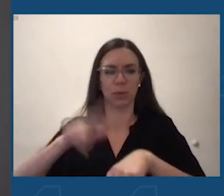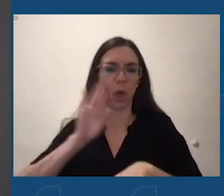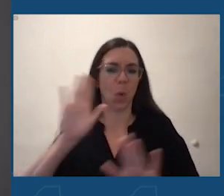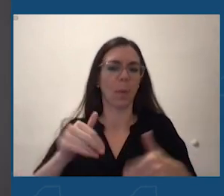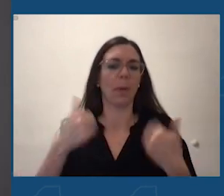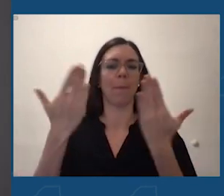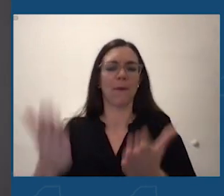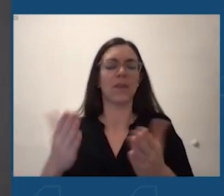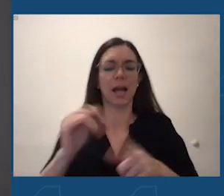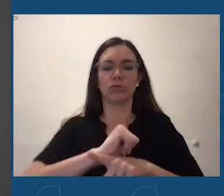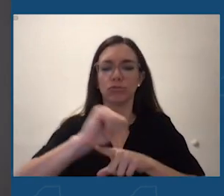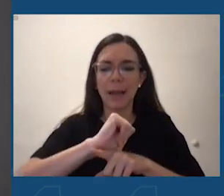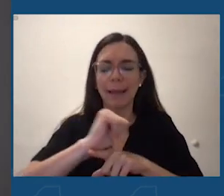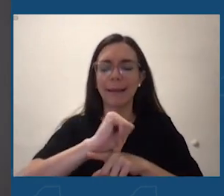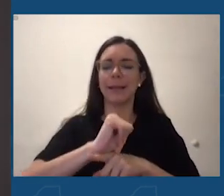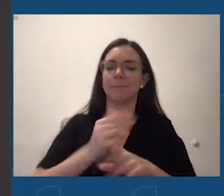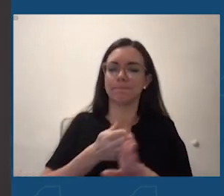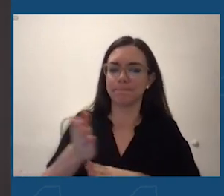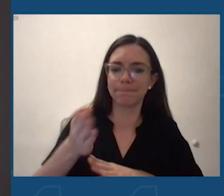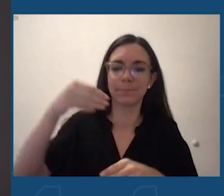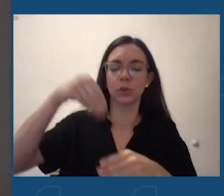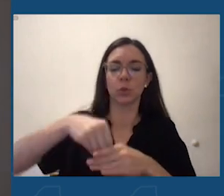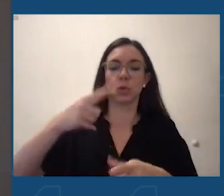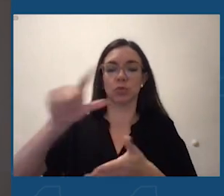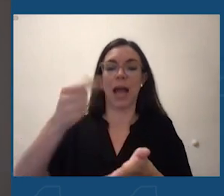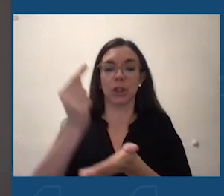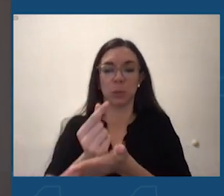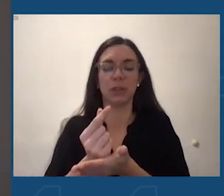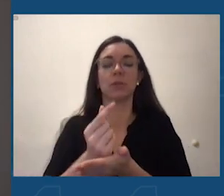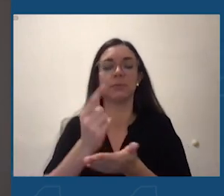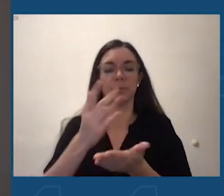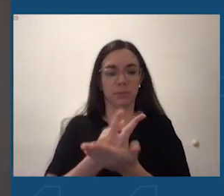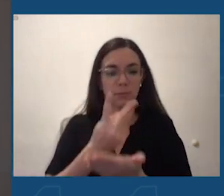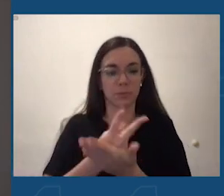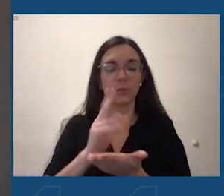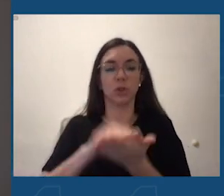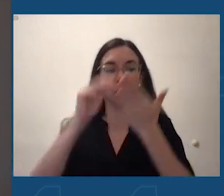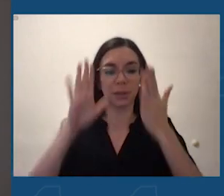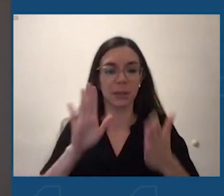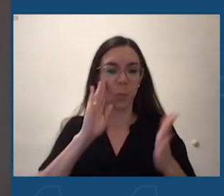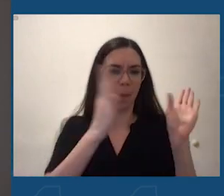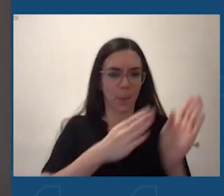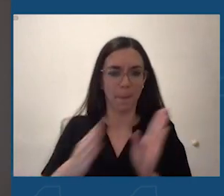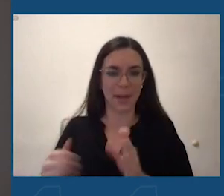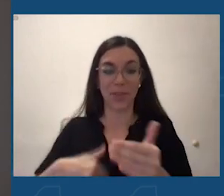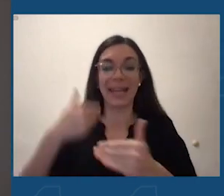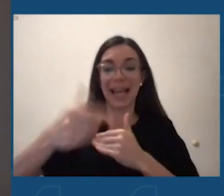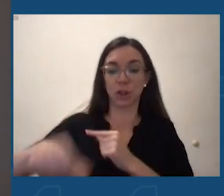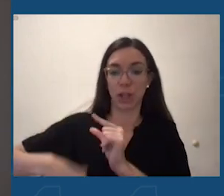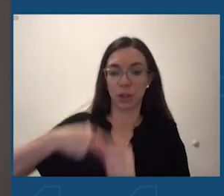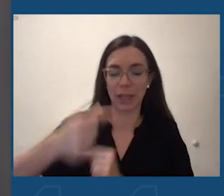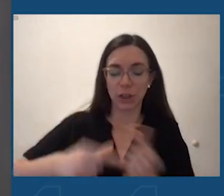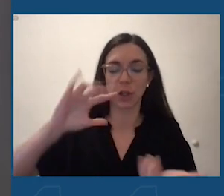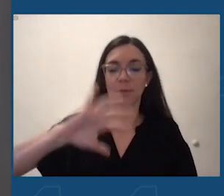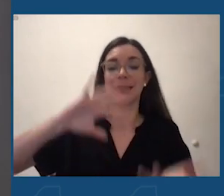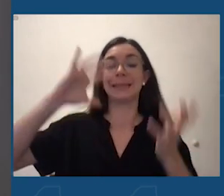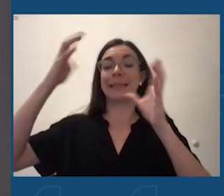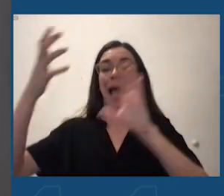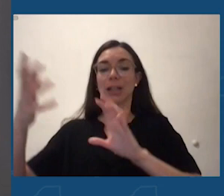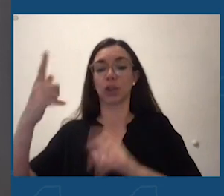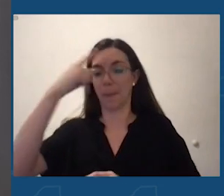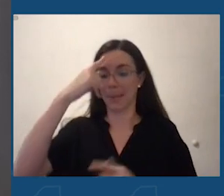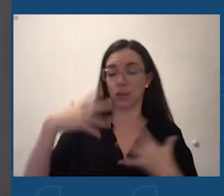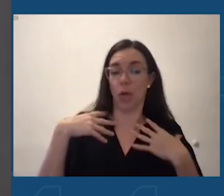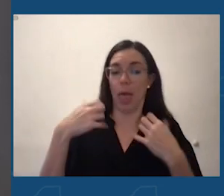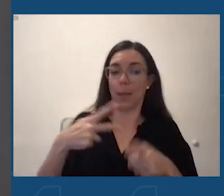field experience to graduate students. Juntos, we will prepare the next generation of disaster mental health professionals across New